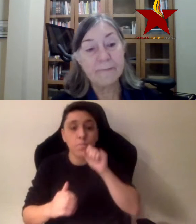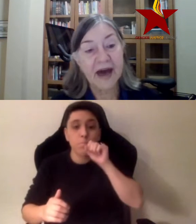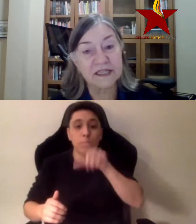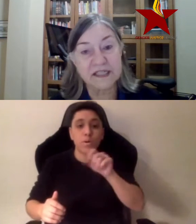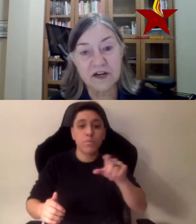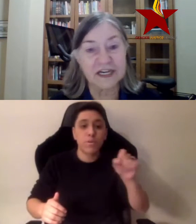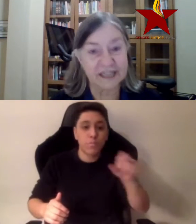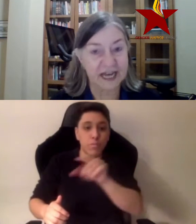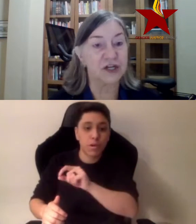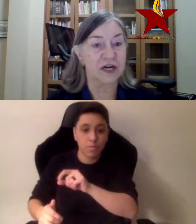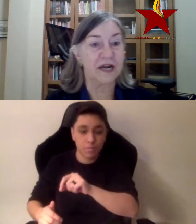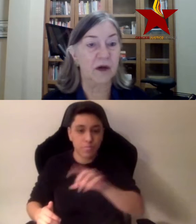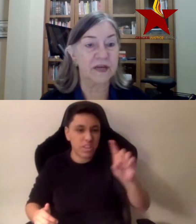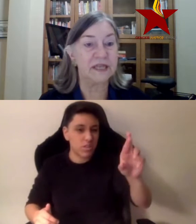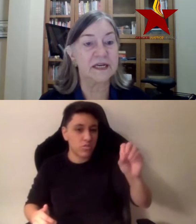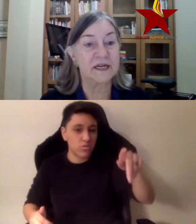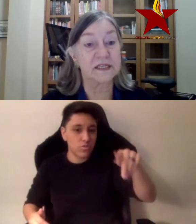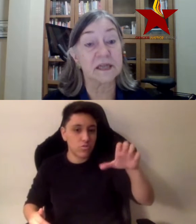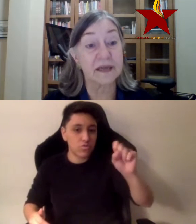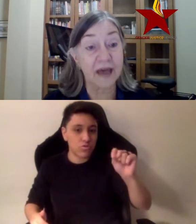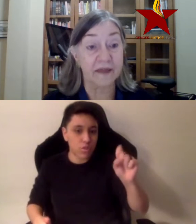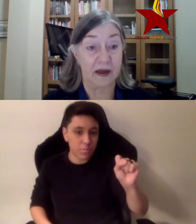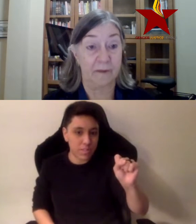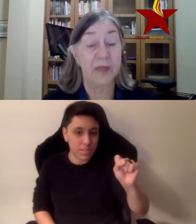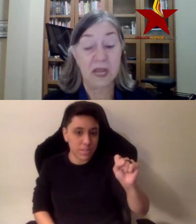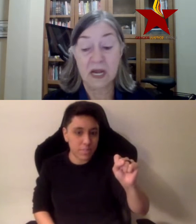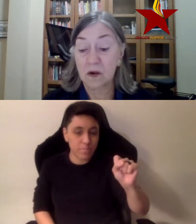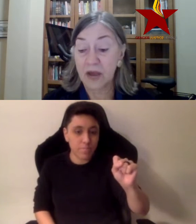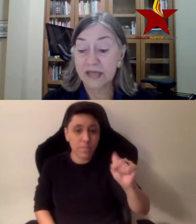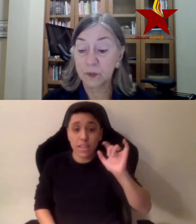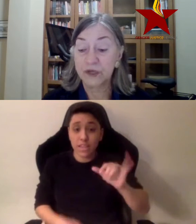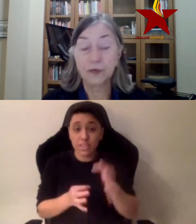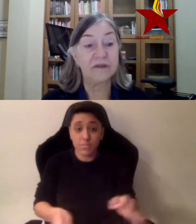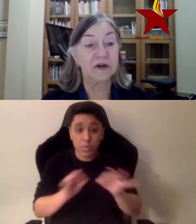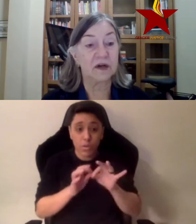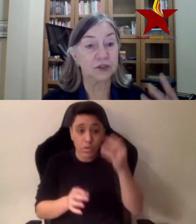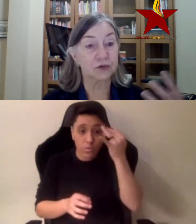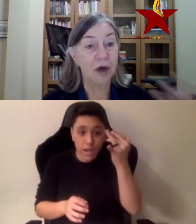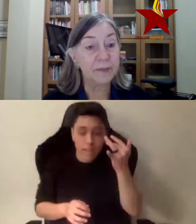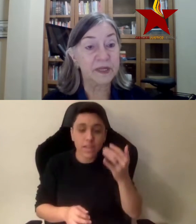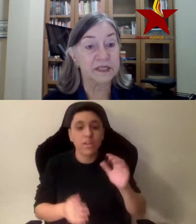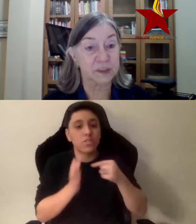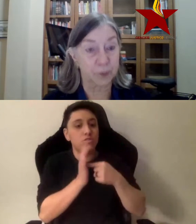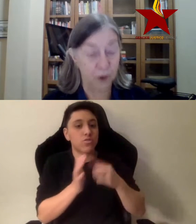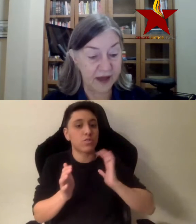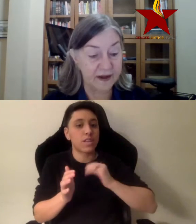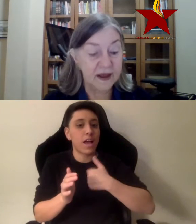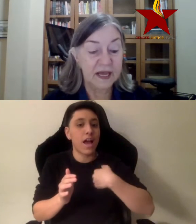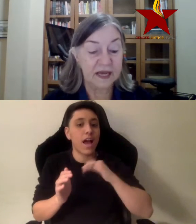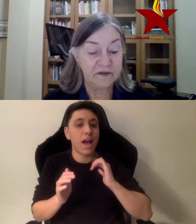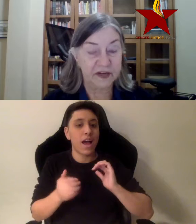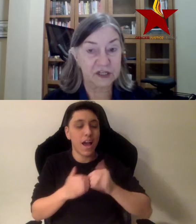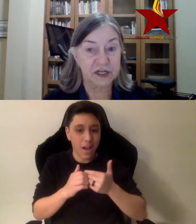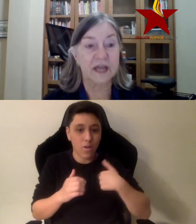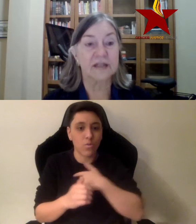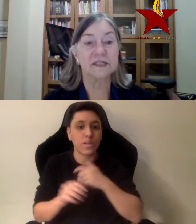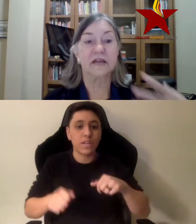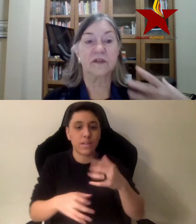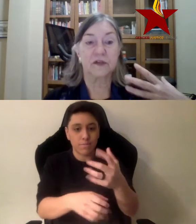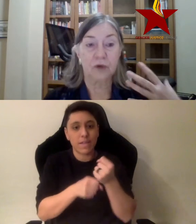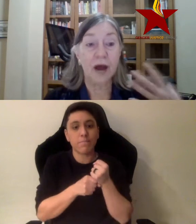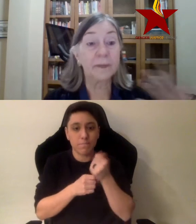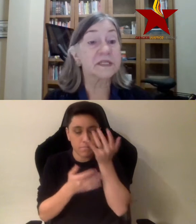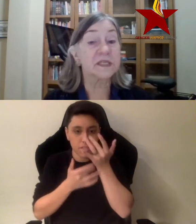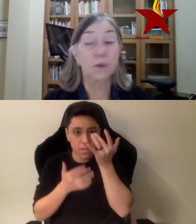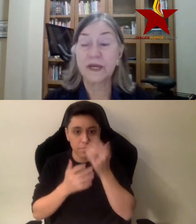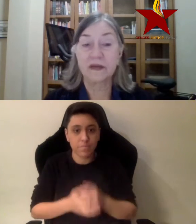that impacts their contagion and how easy it is to get them, okay? So when you have a droplet spread infection, it's